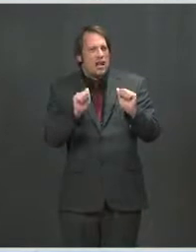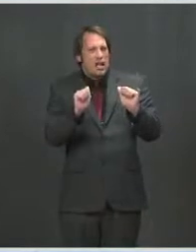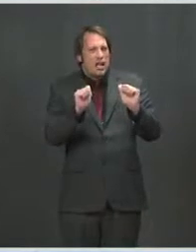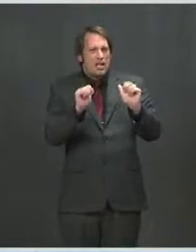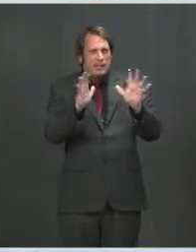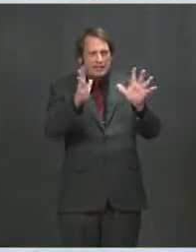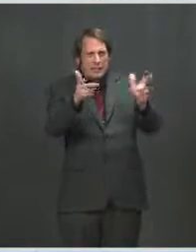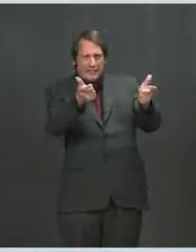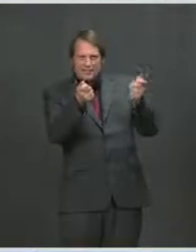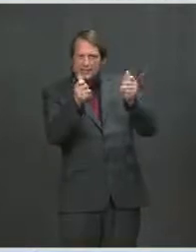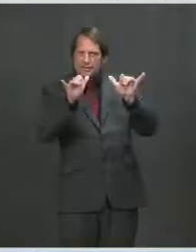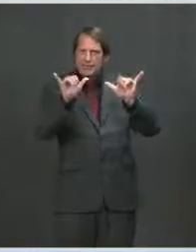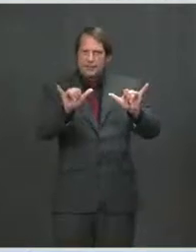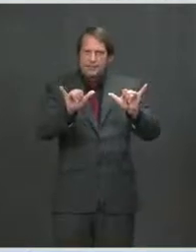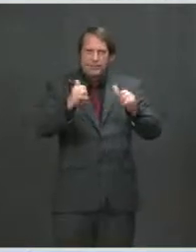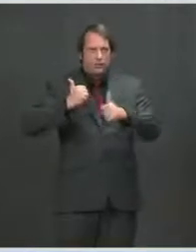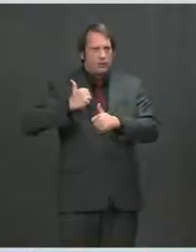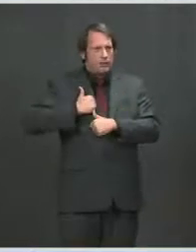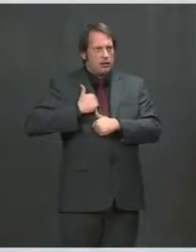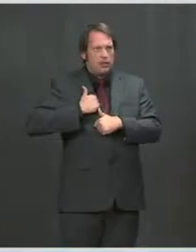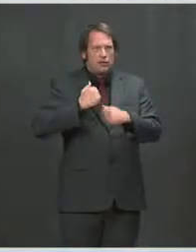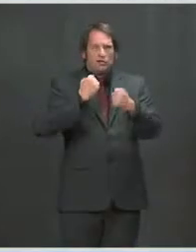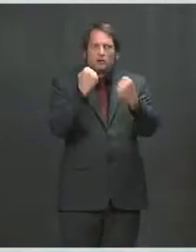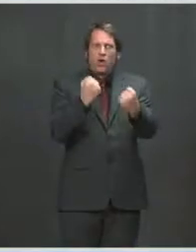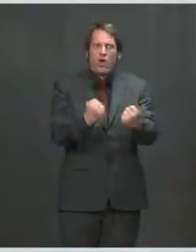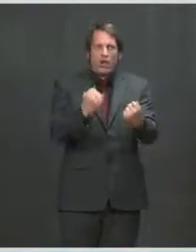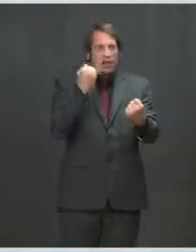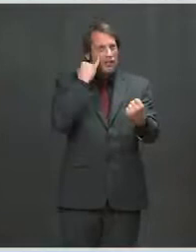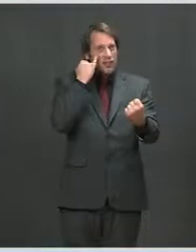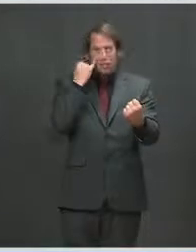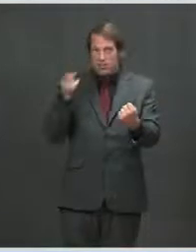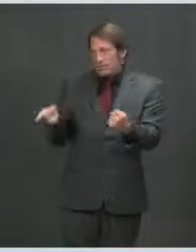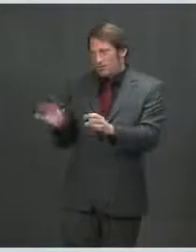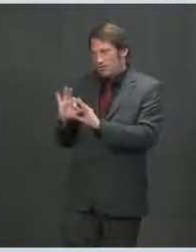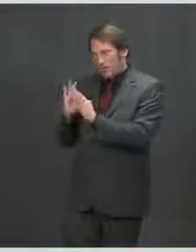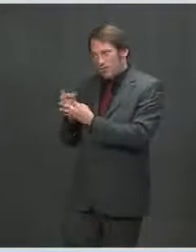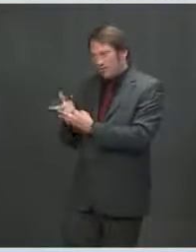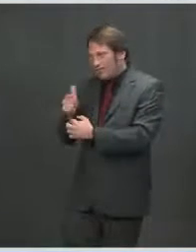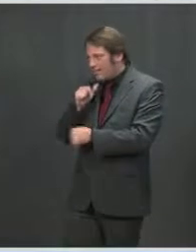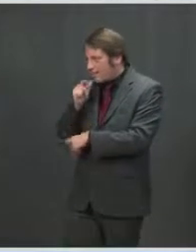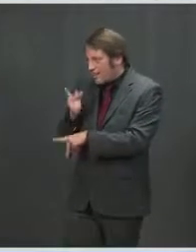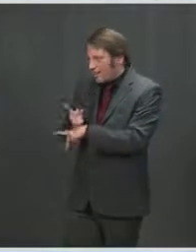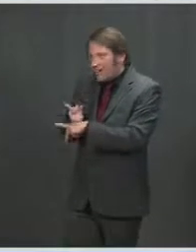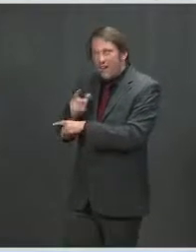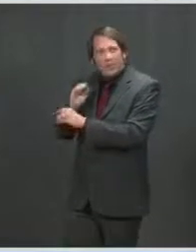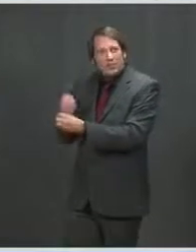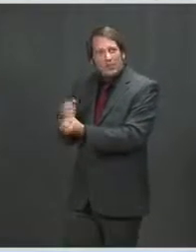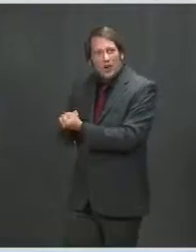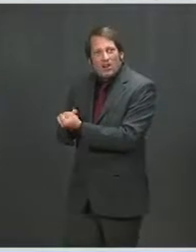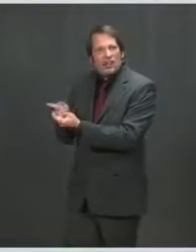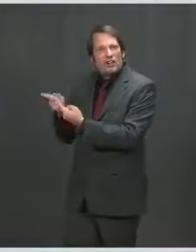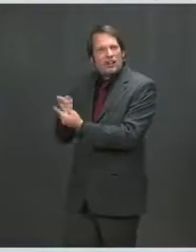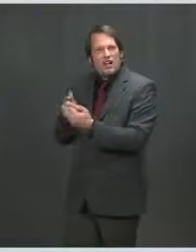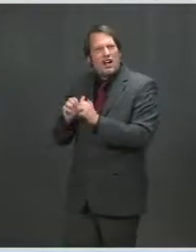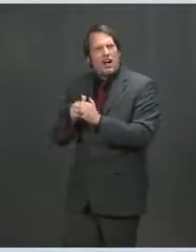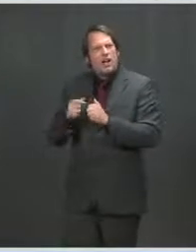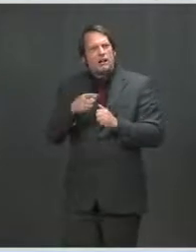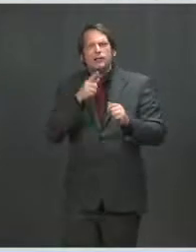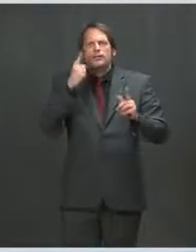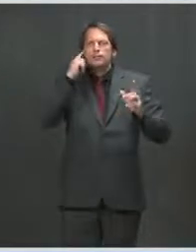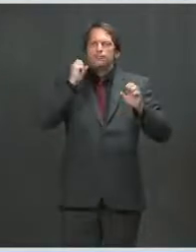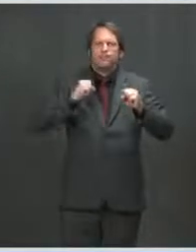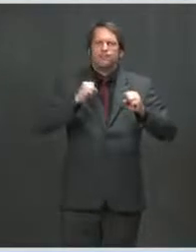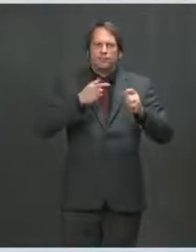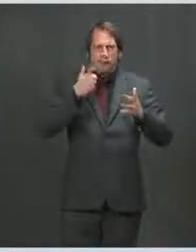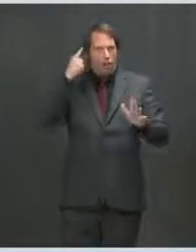we don't give our family survivors and caregivers what they need to survive? If we don't act